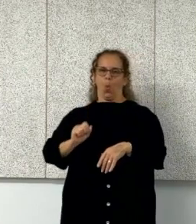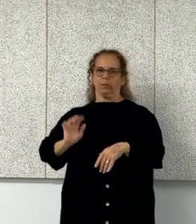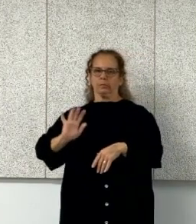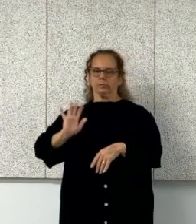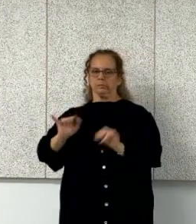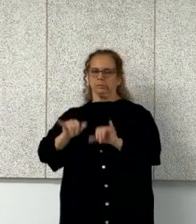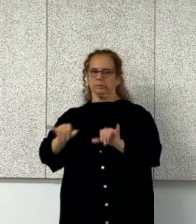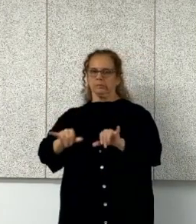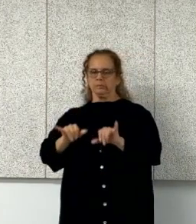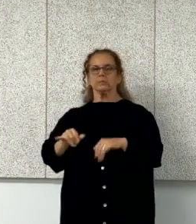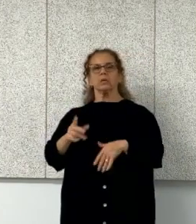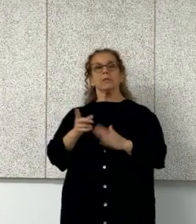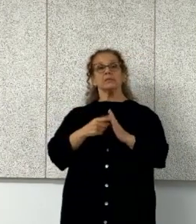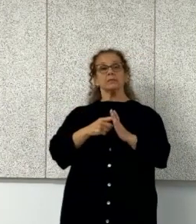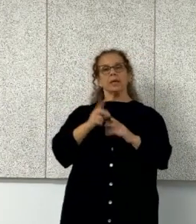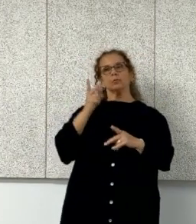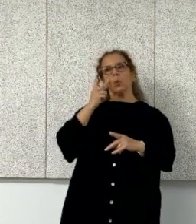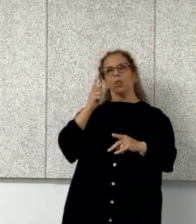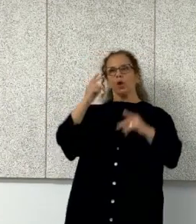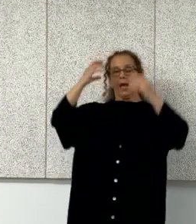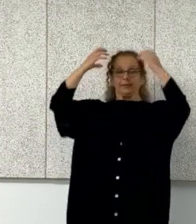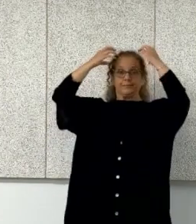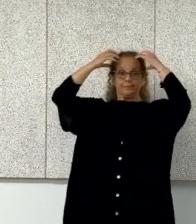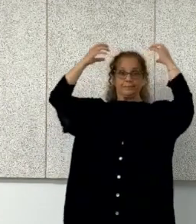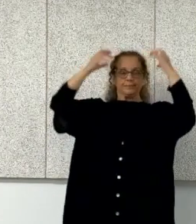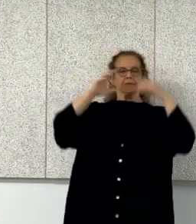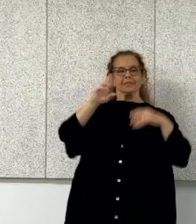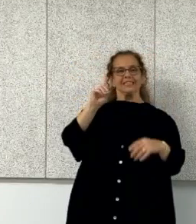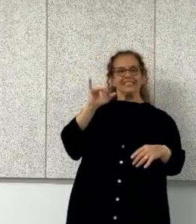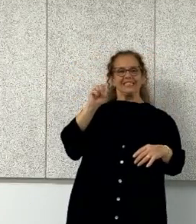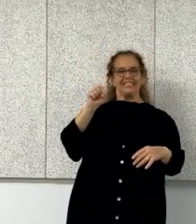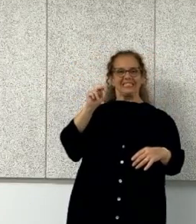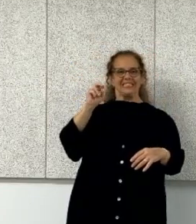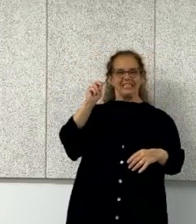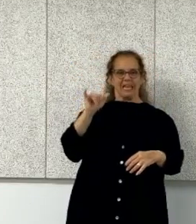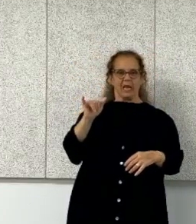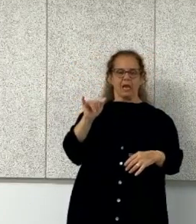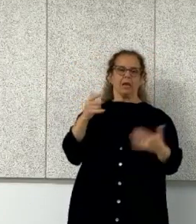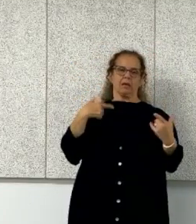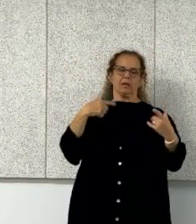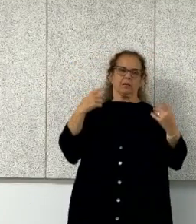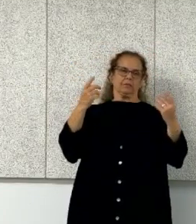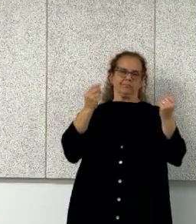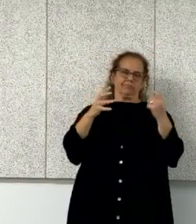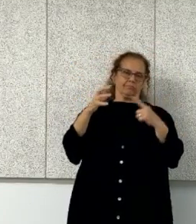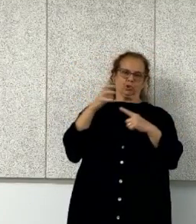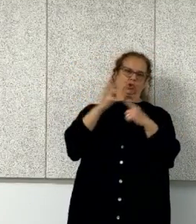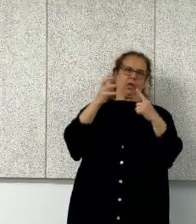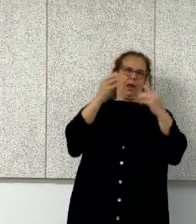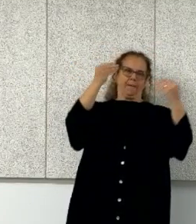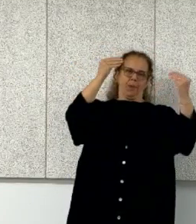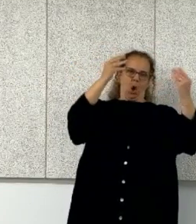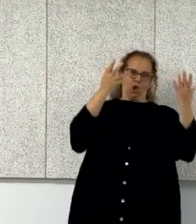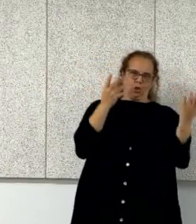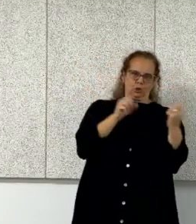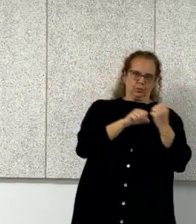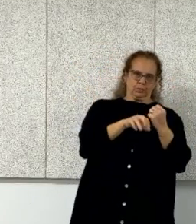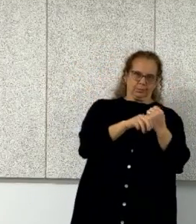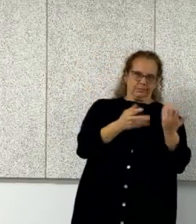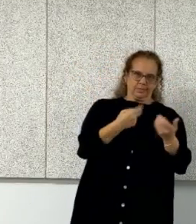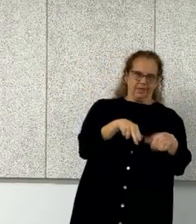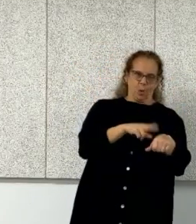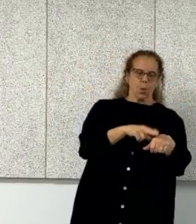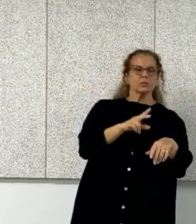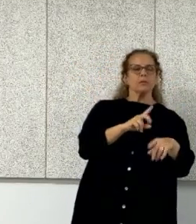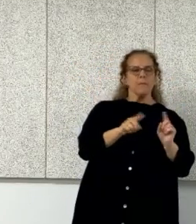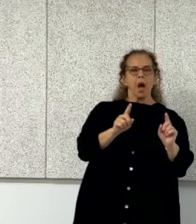like, companies like Disney that are, like, you know, masterclass experience marketers and so on. Which do